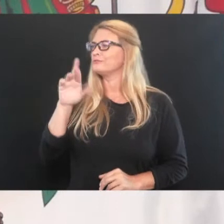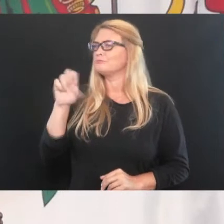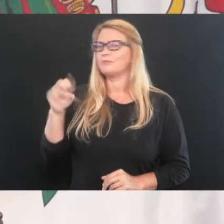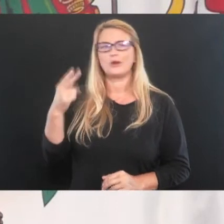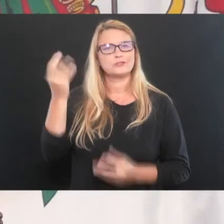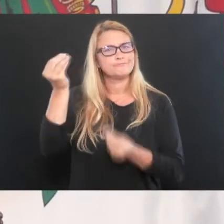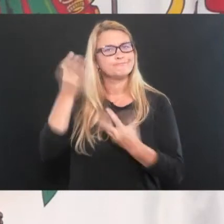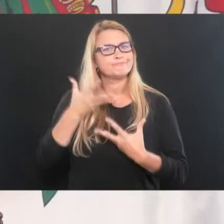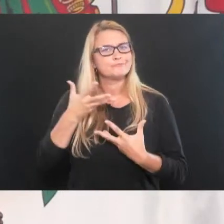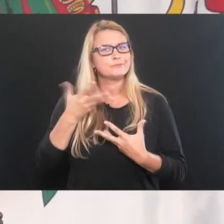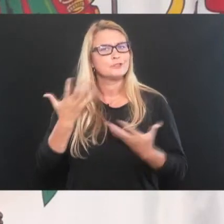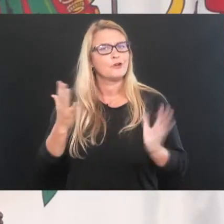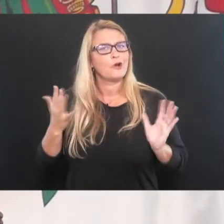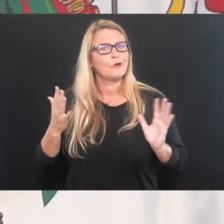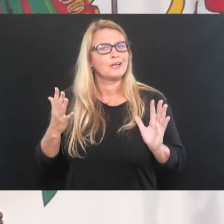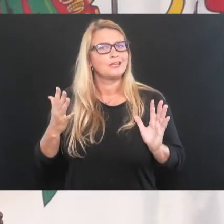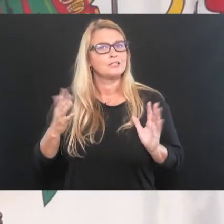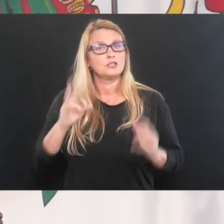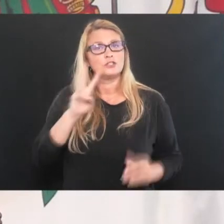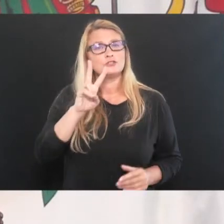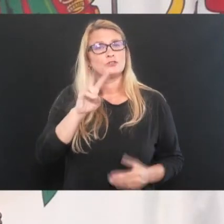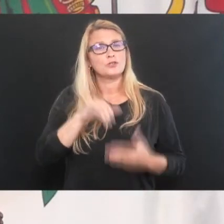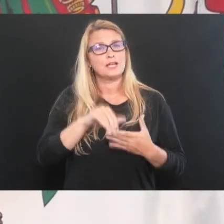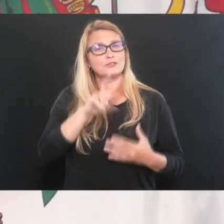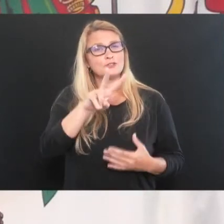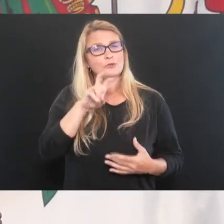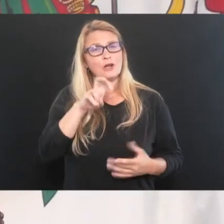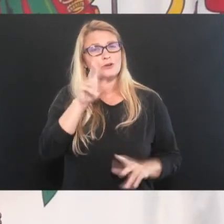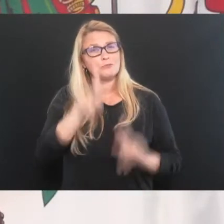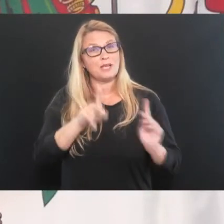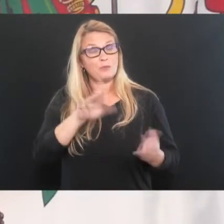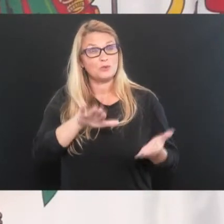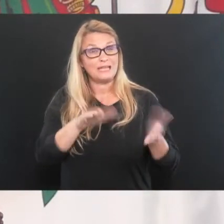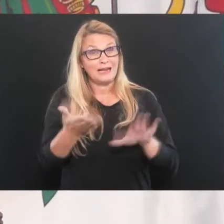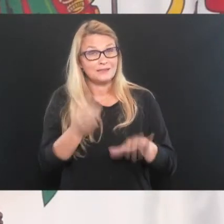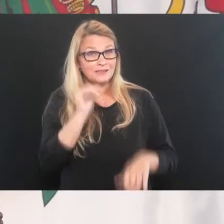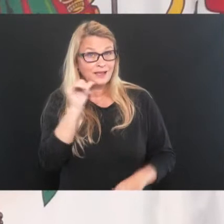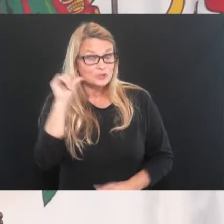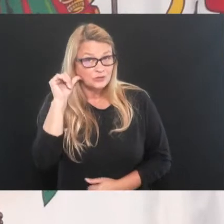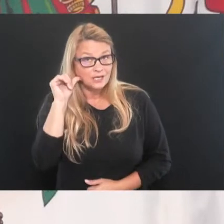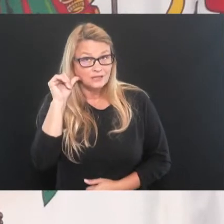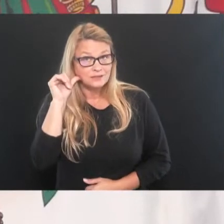that 2,200 people in this country died yesterday.